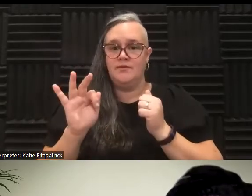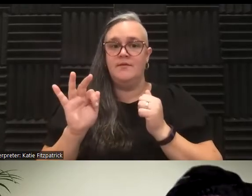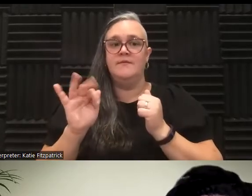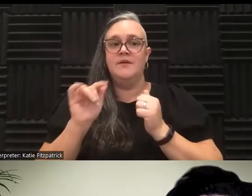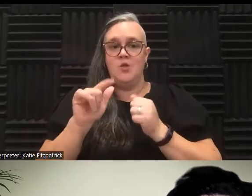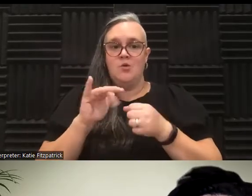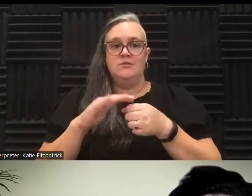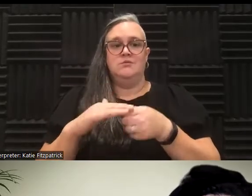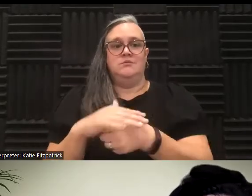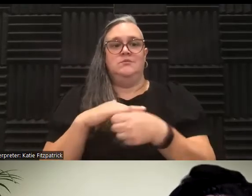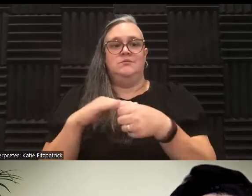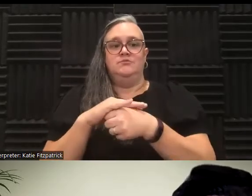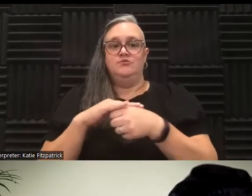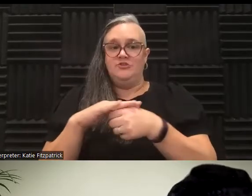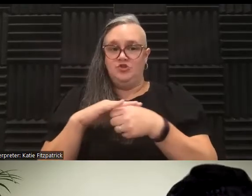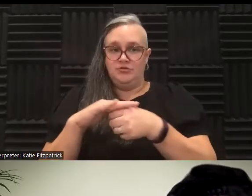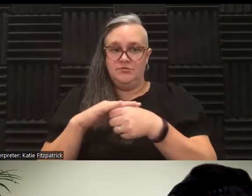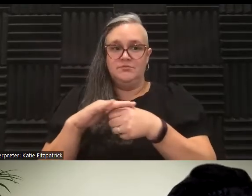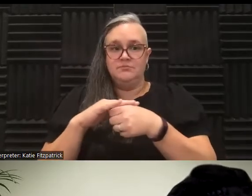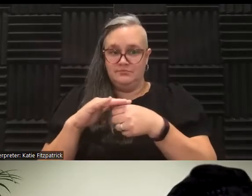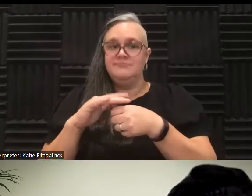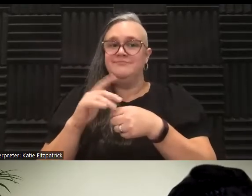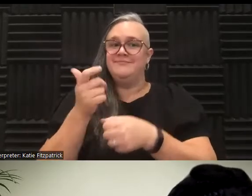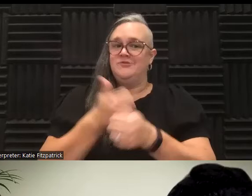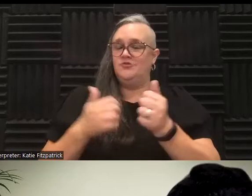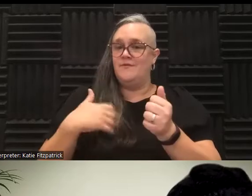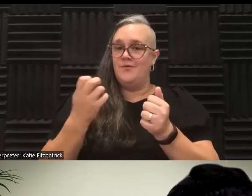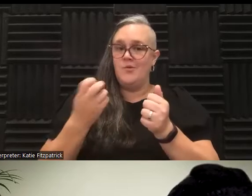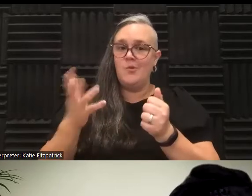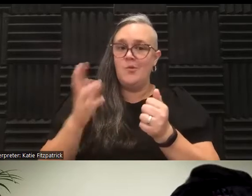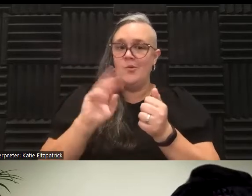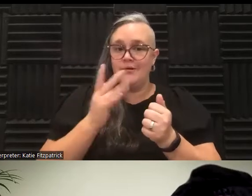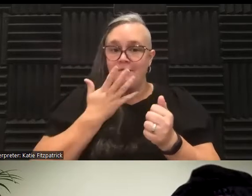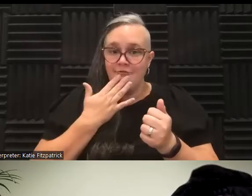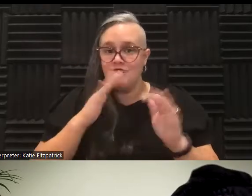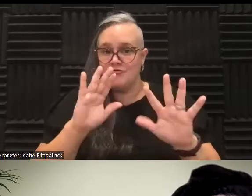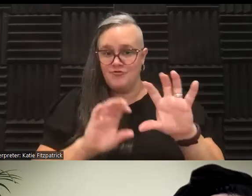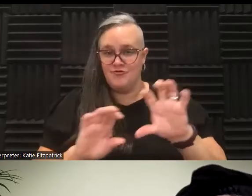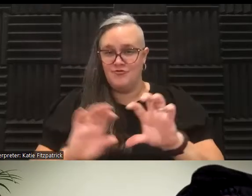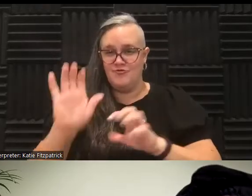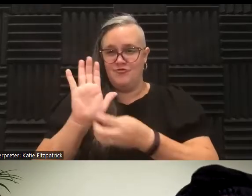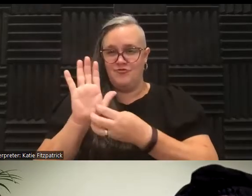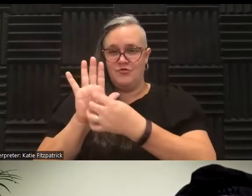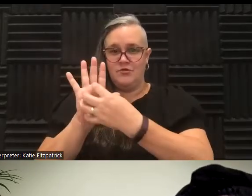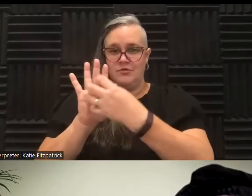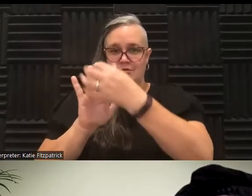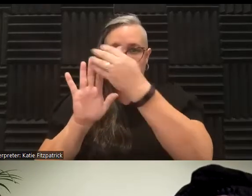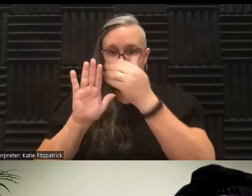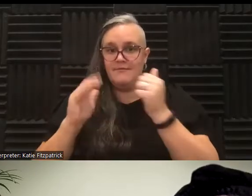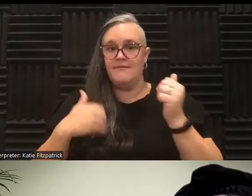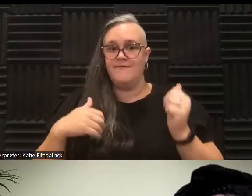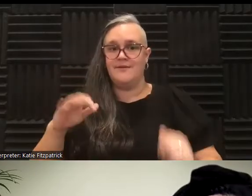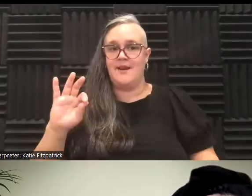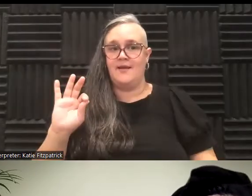prosperity regions, giving them each their own unique color. There are